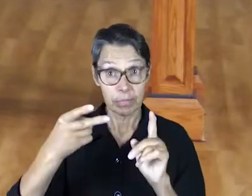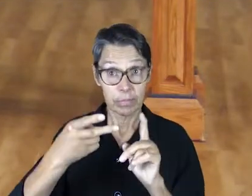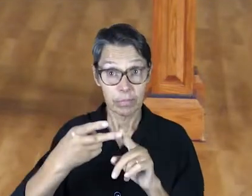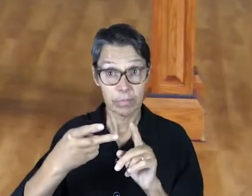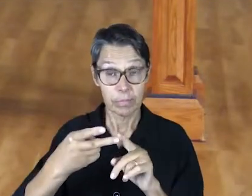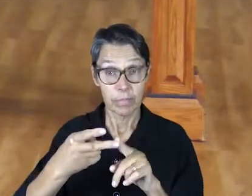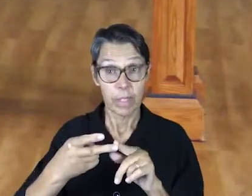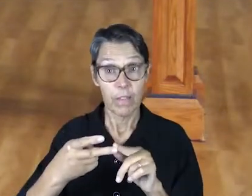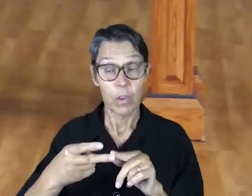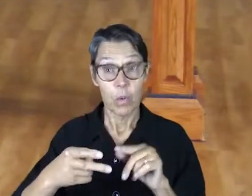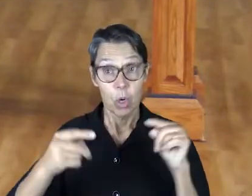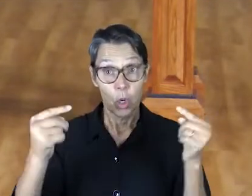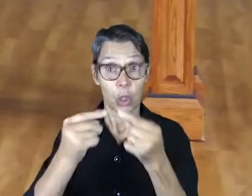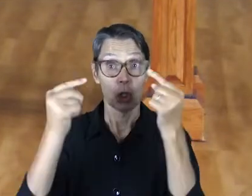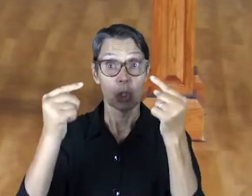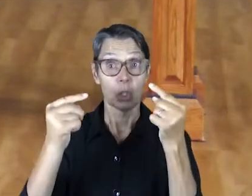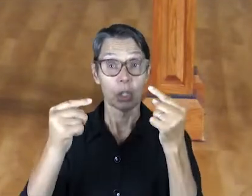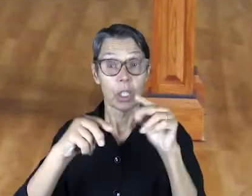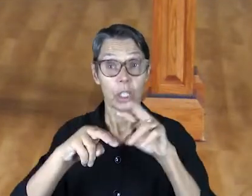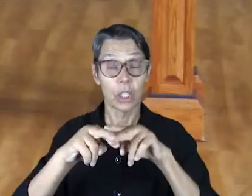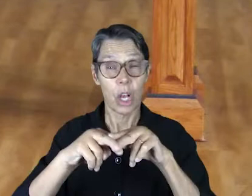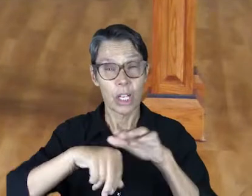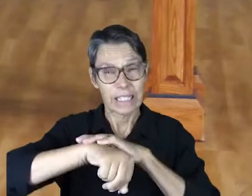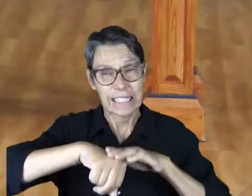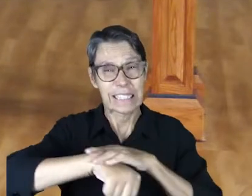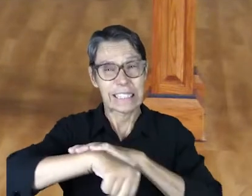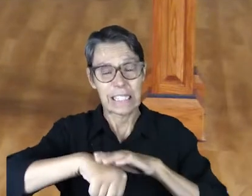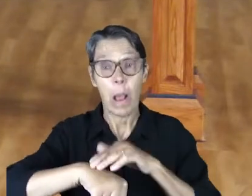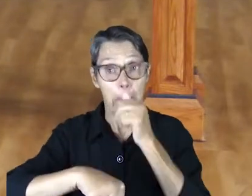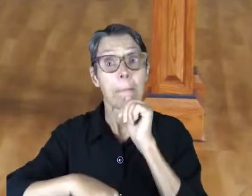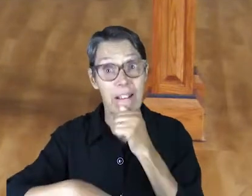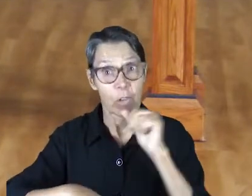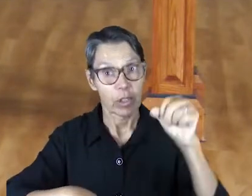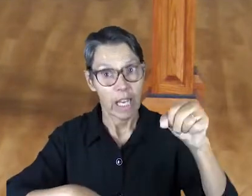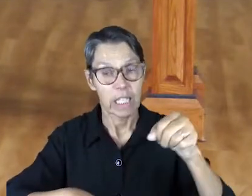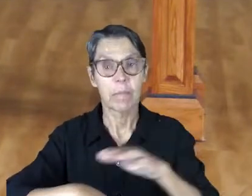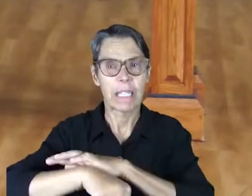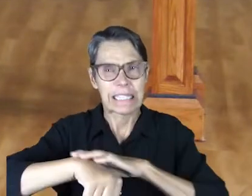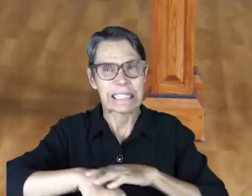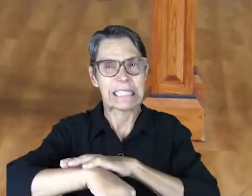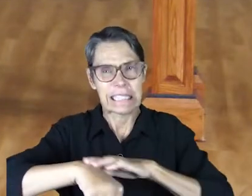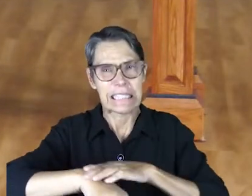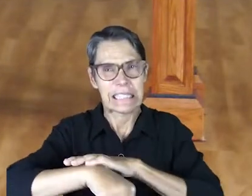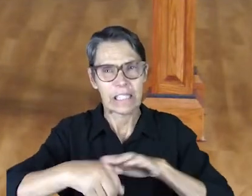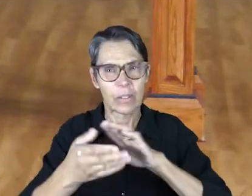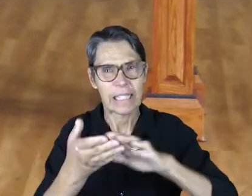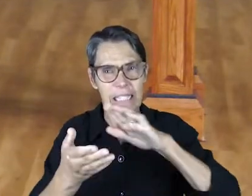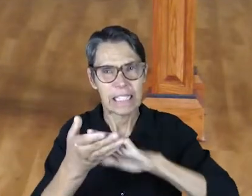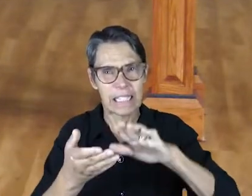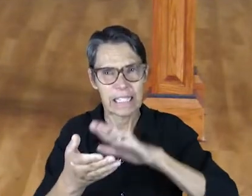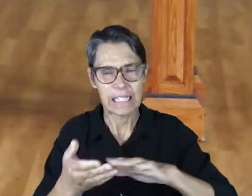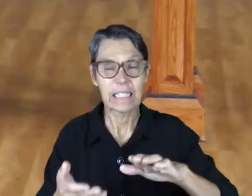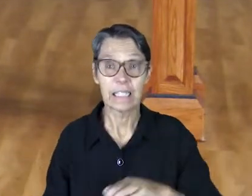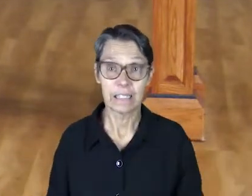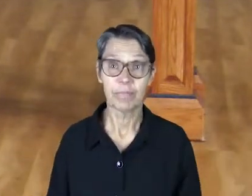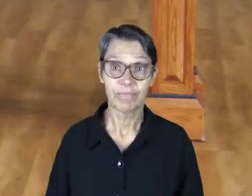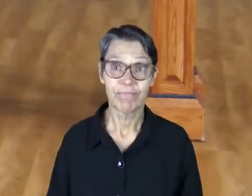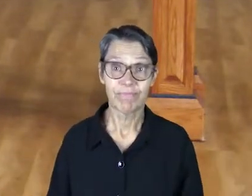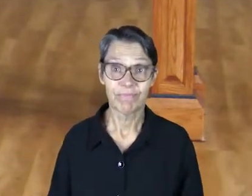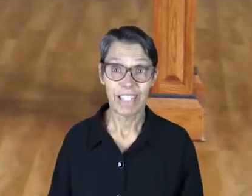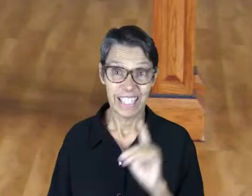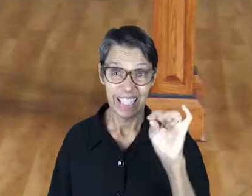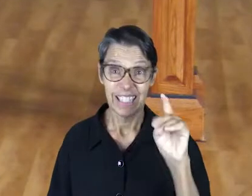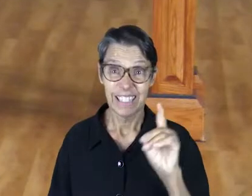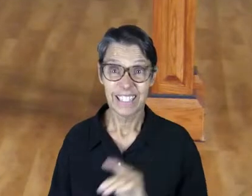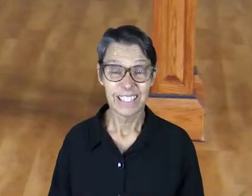that sounds quite painful, but if you think about it, it would be worth it if you didn't have any other way.